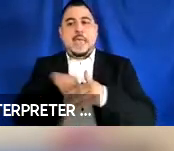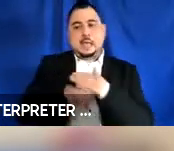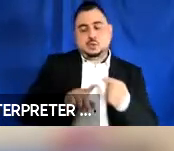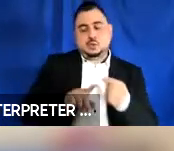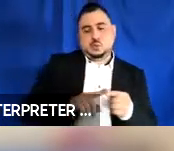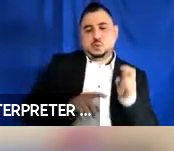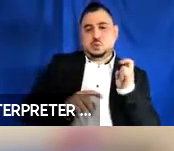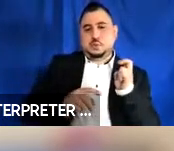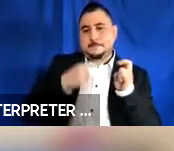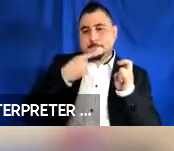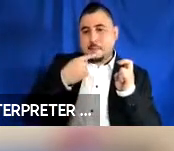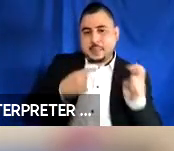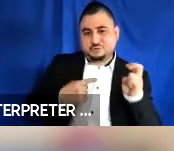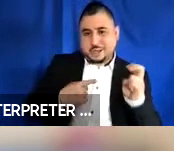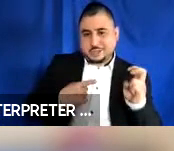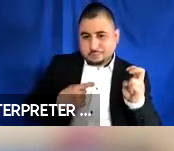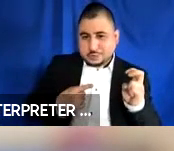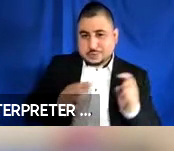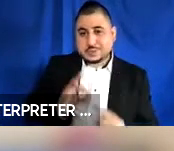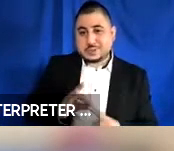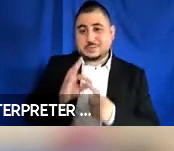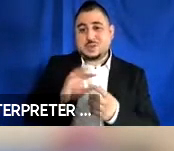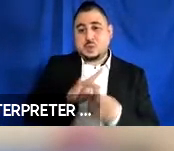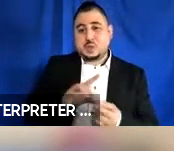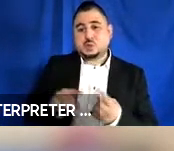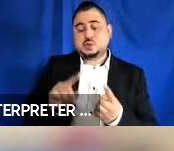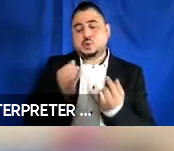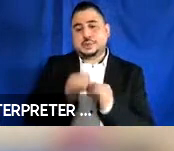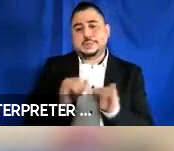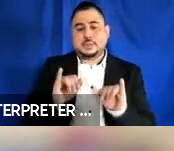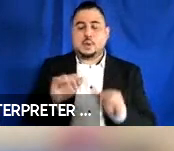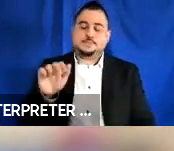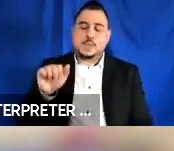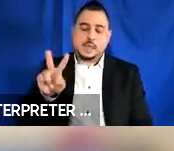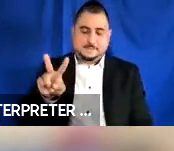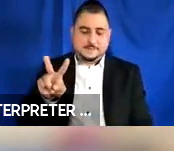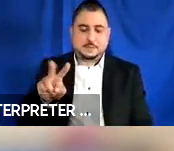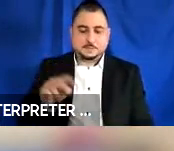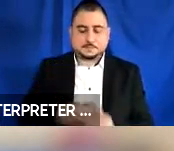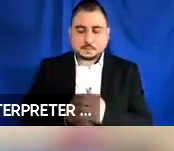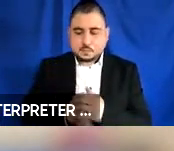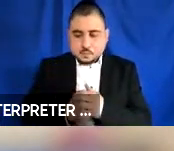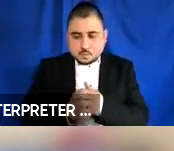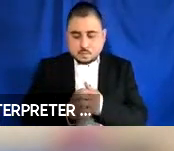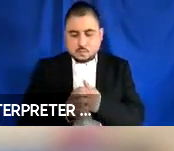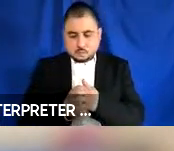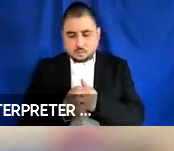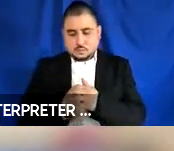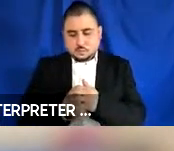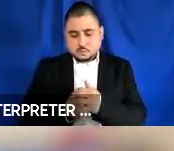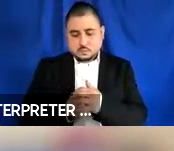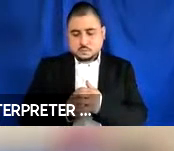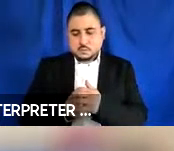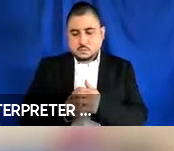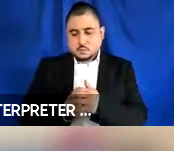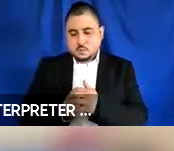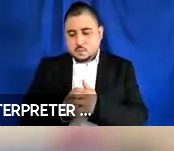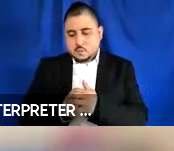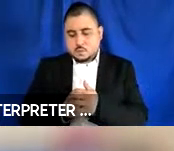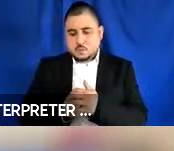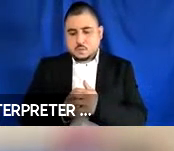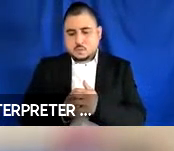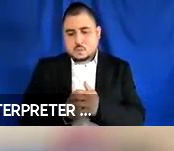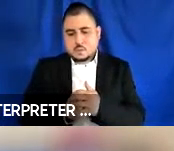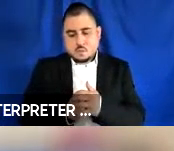public transportation, especially when it comes to autonomous vehicles. There are solutions.